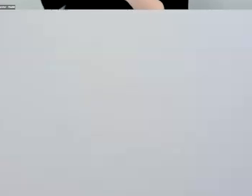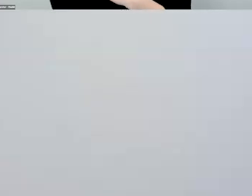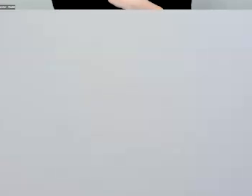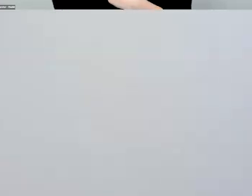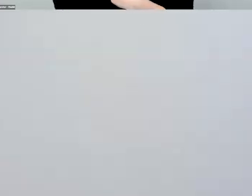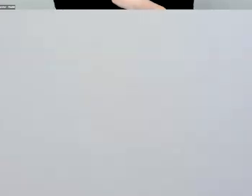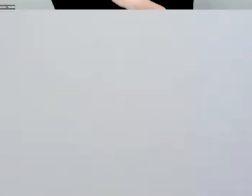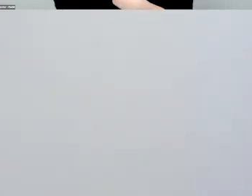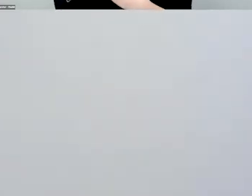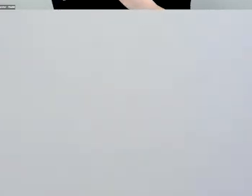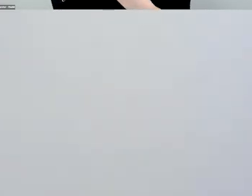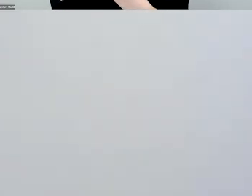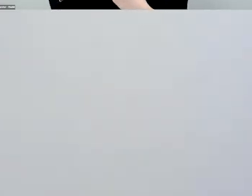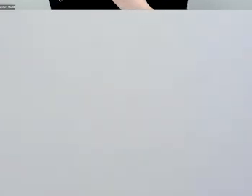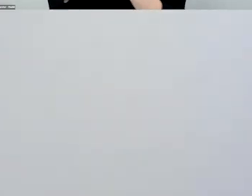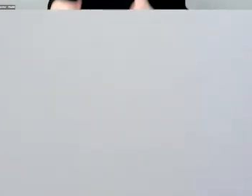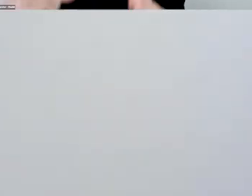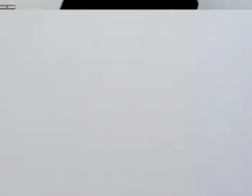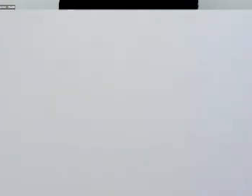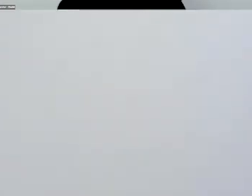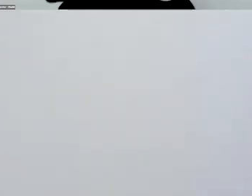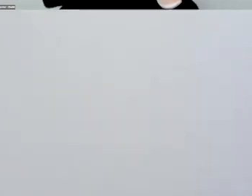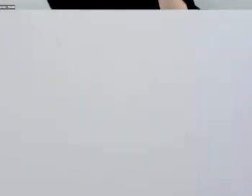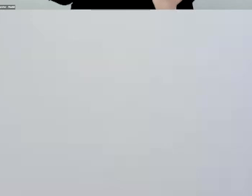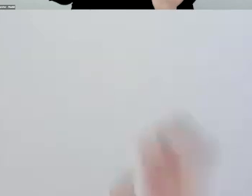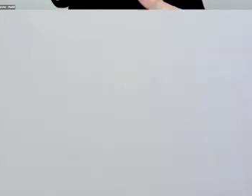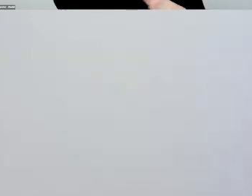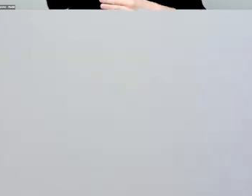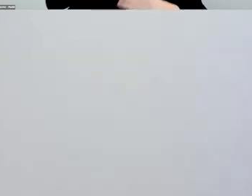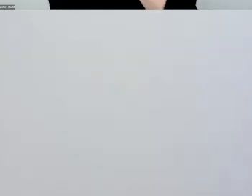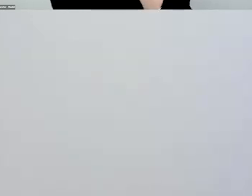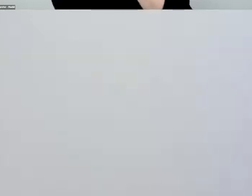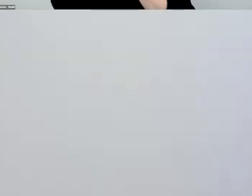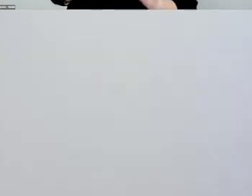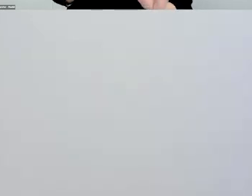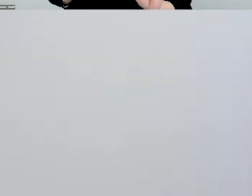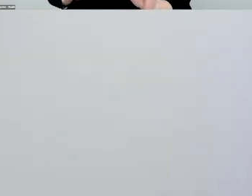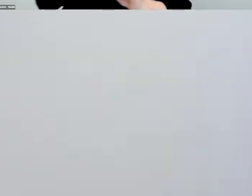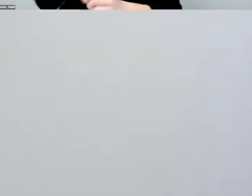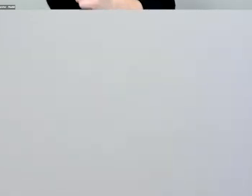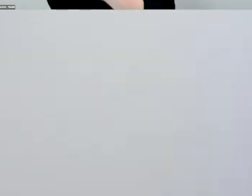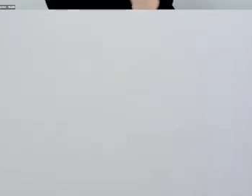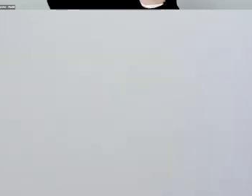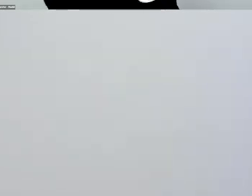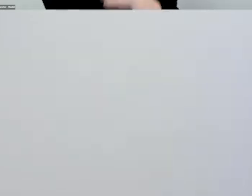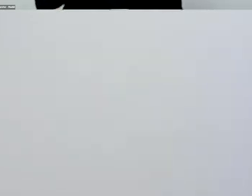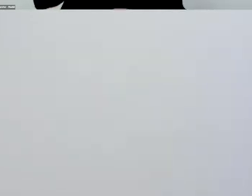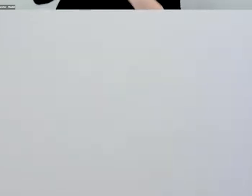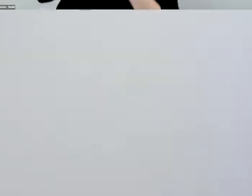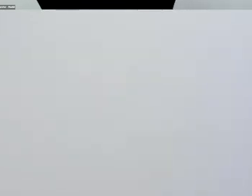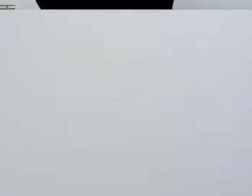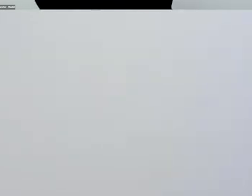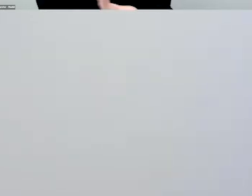lots and lots of responsibility placed on them that sort of exceeded the actual role that they were fulfilling. So